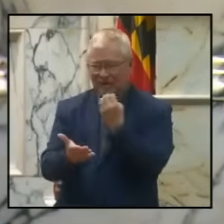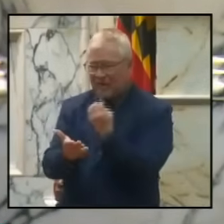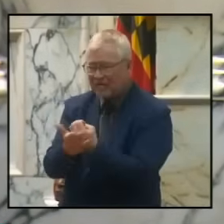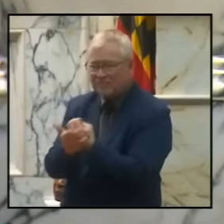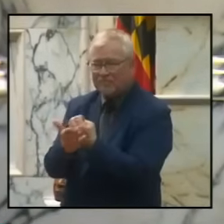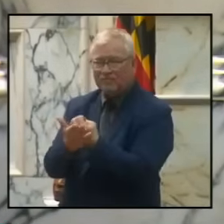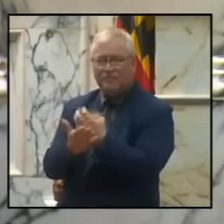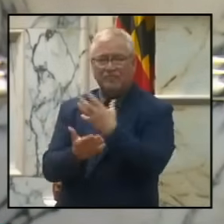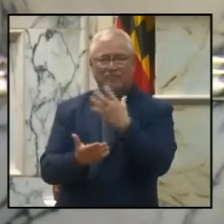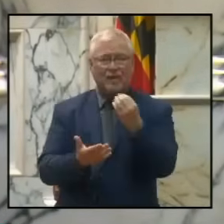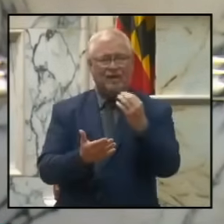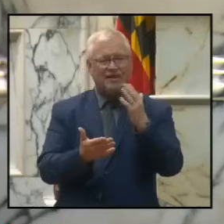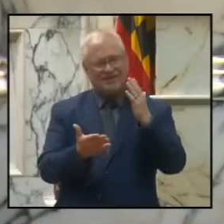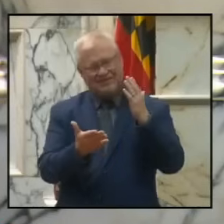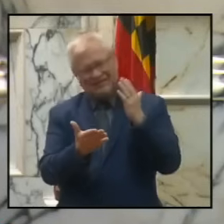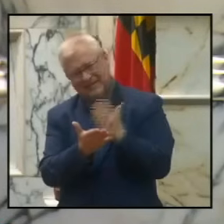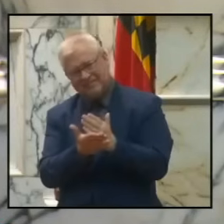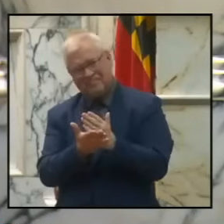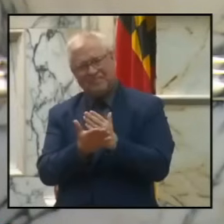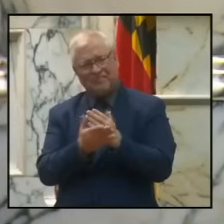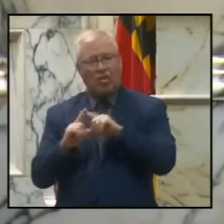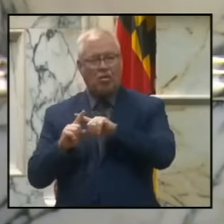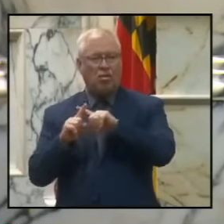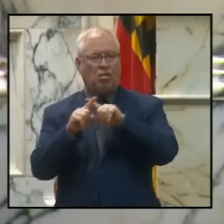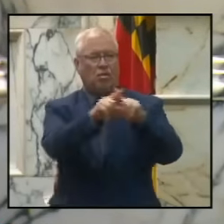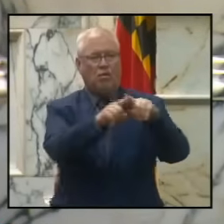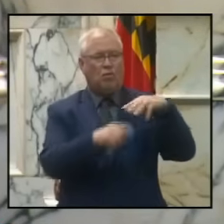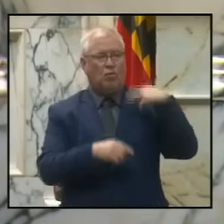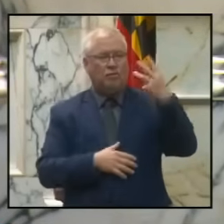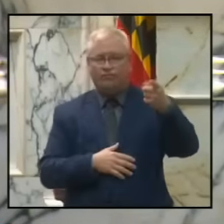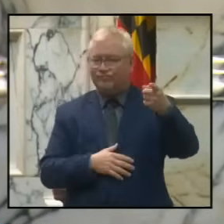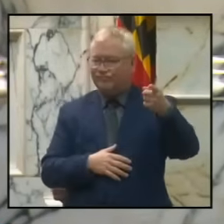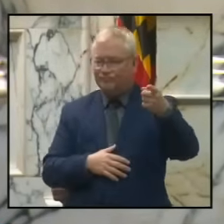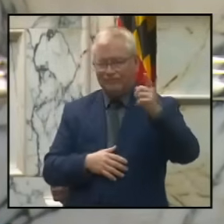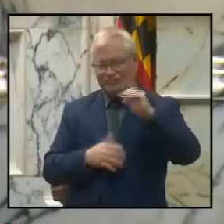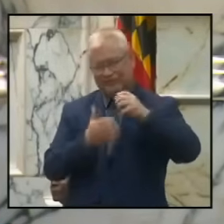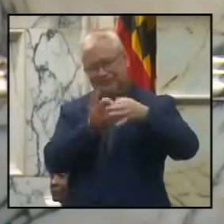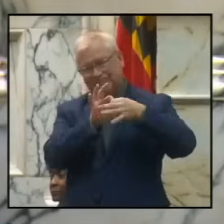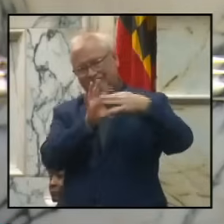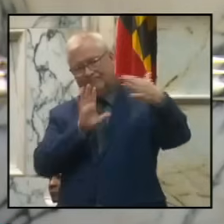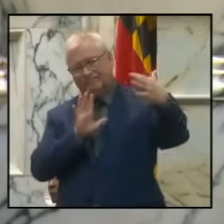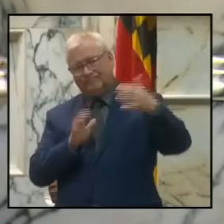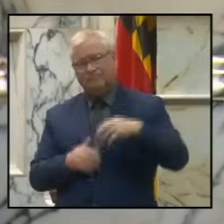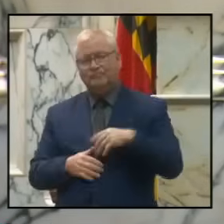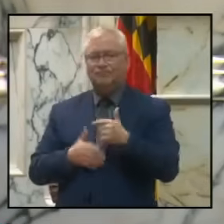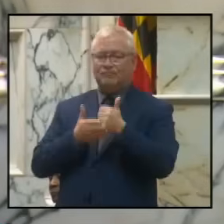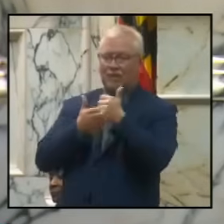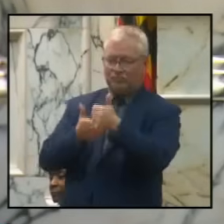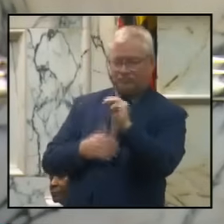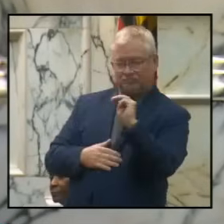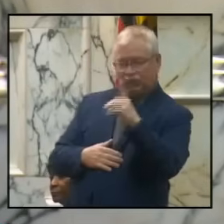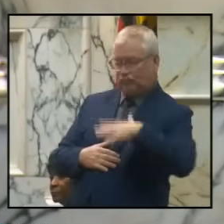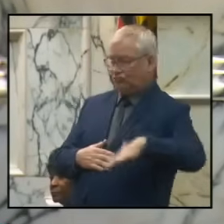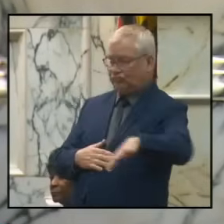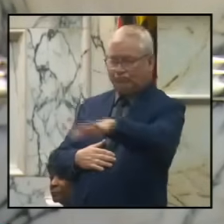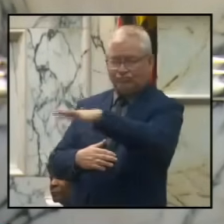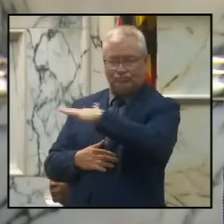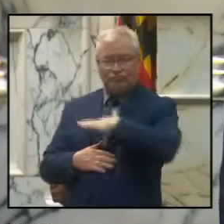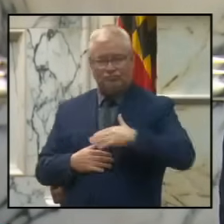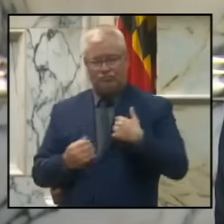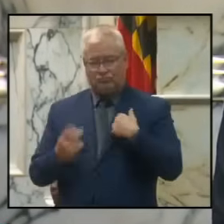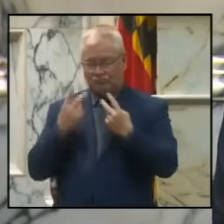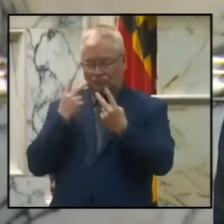reliance on Washington, and helps Maryland seize its place in a very uncertain